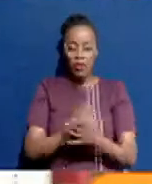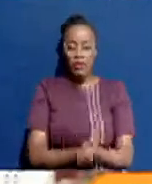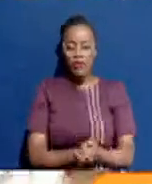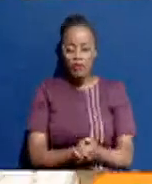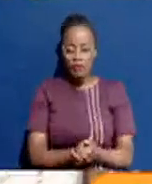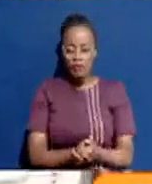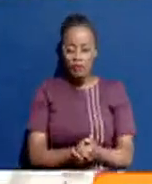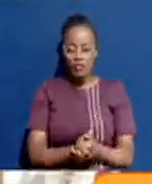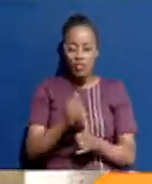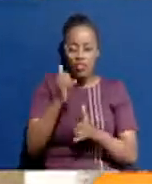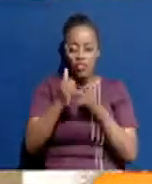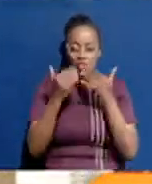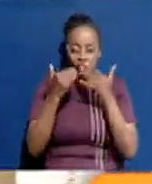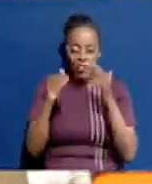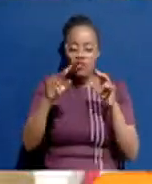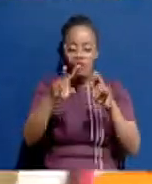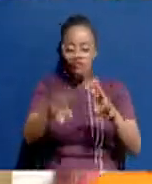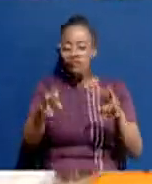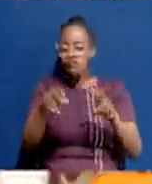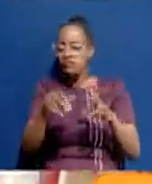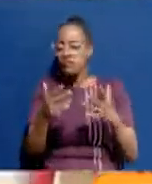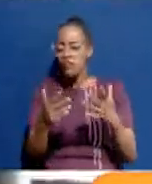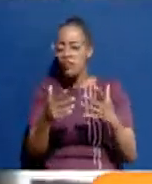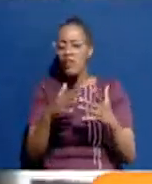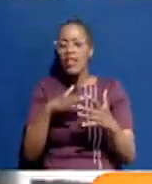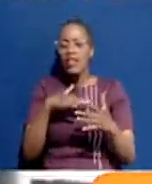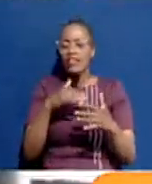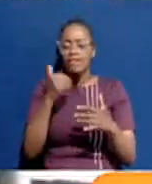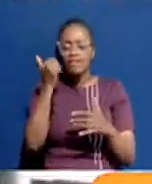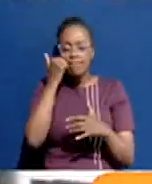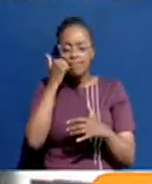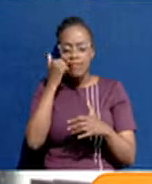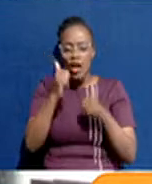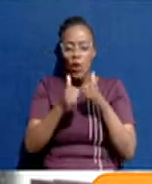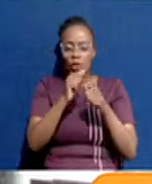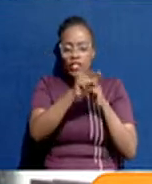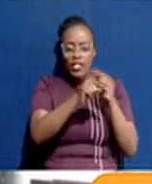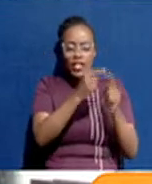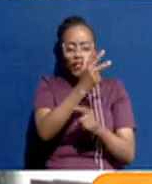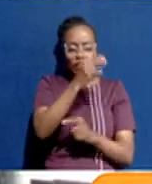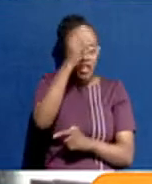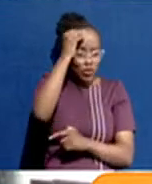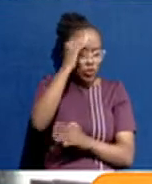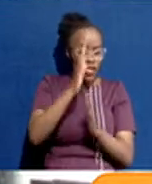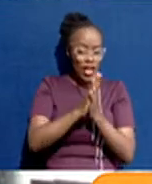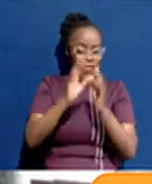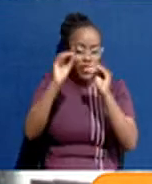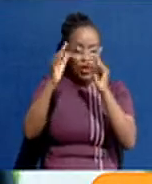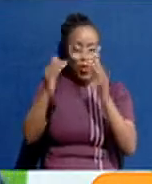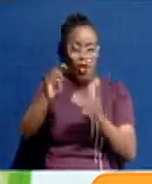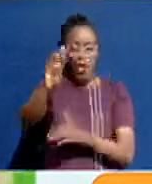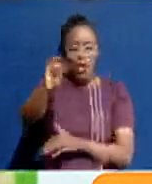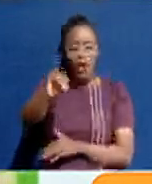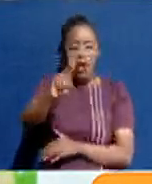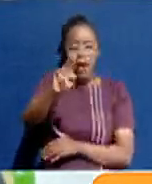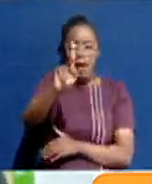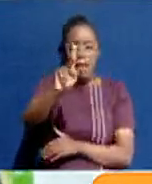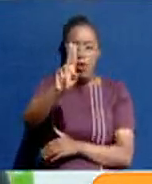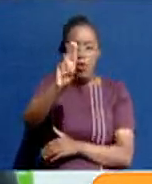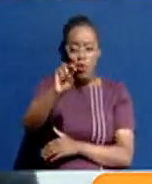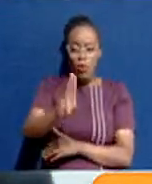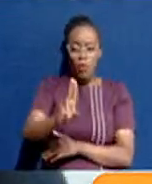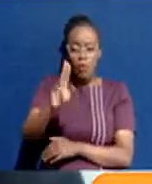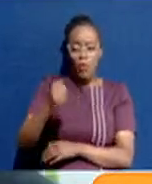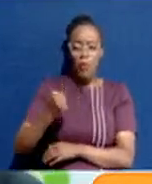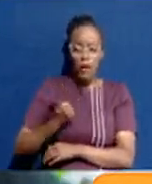With inconclusive findings over the mysterious disease that claimed the lives of three students and a teacher at Mukumu Girls, the